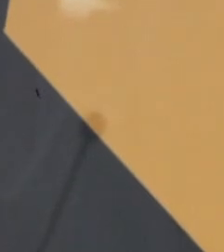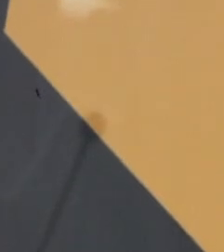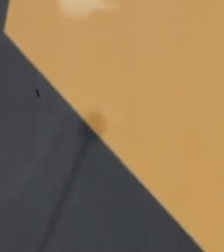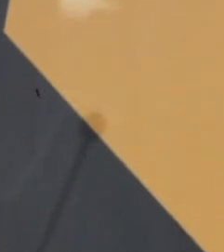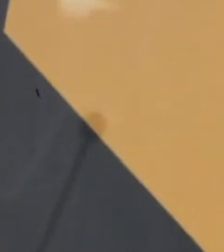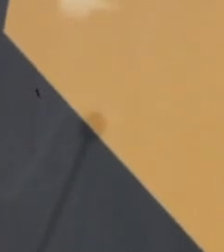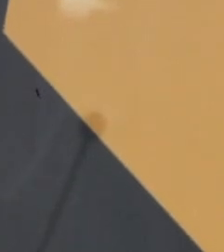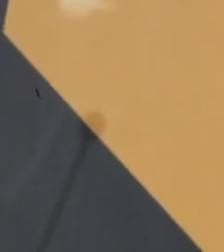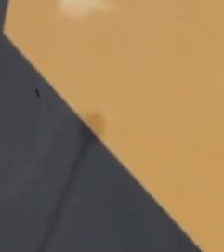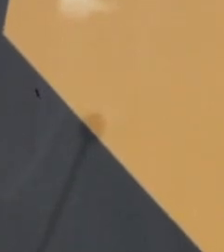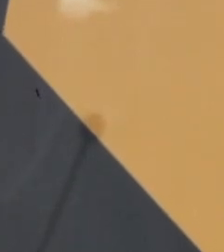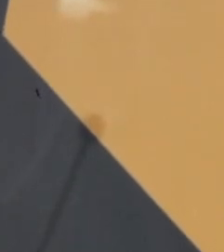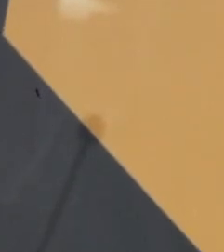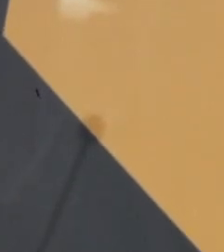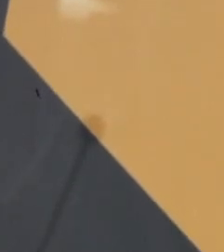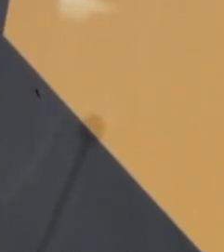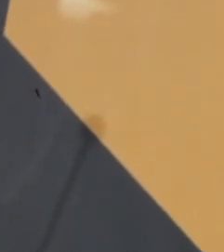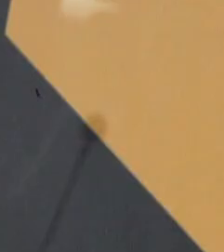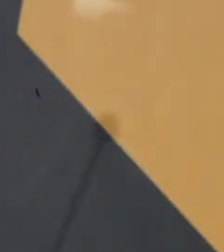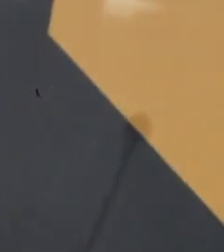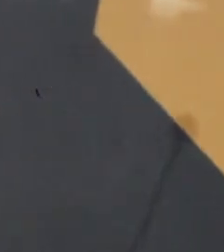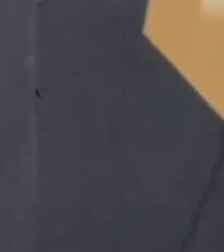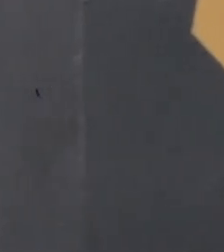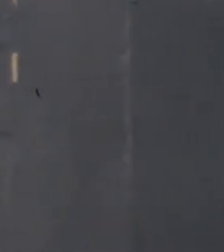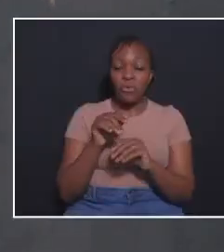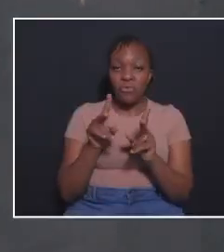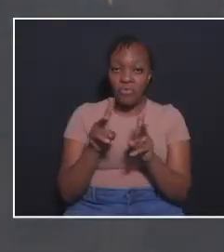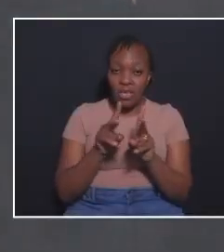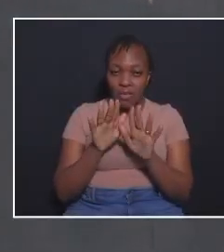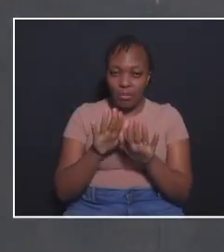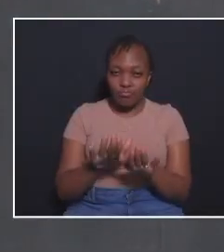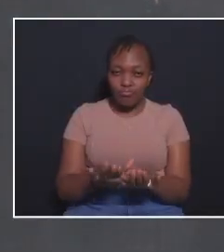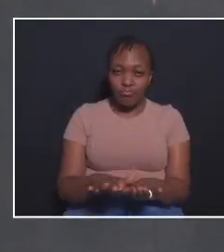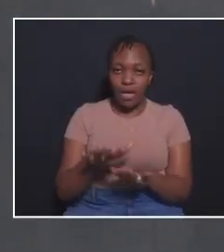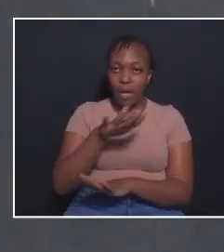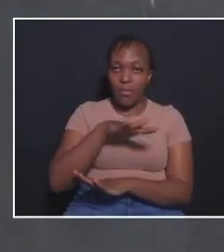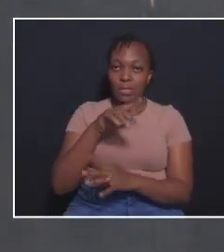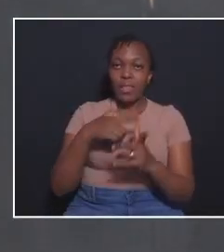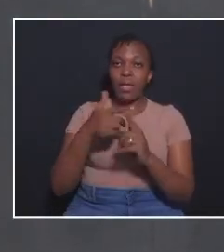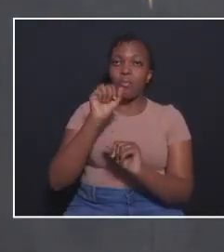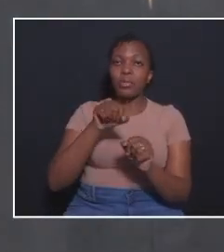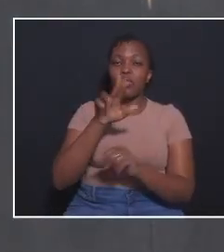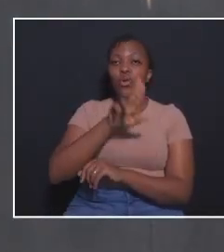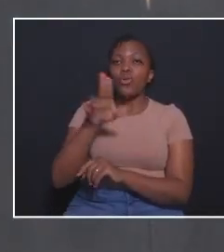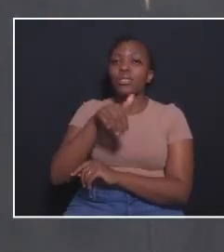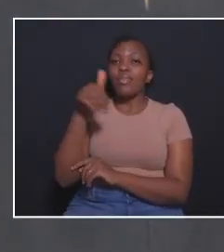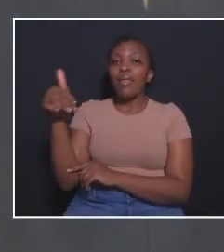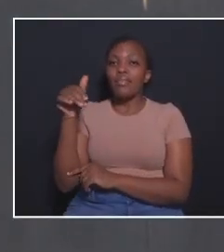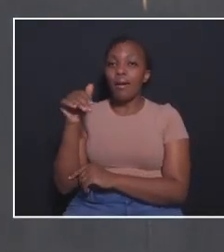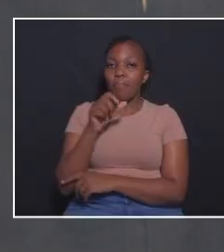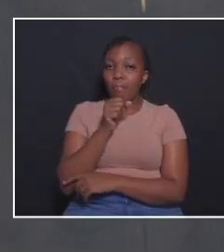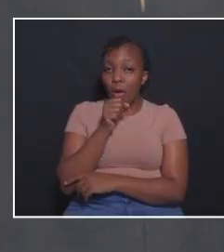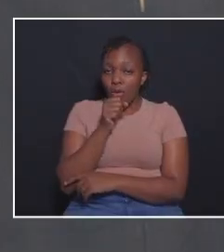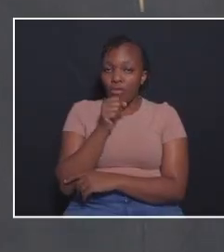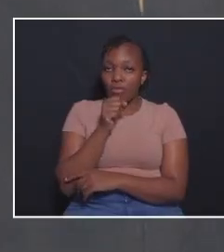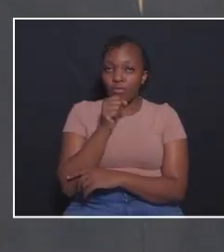in a very quiet space, then you can use a polar pattern that is wide so that you can hear everything around you. So